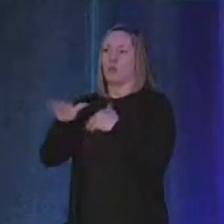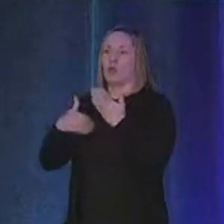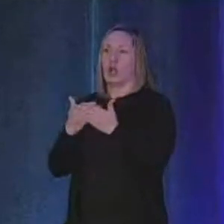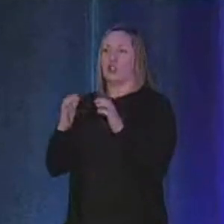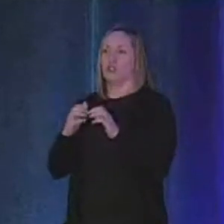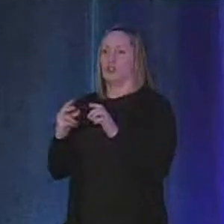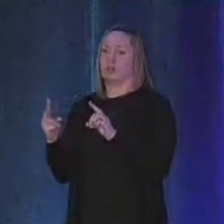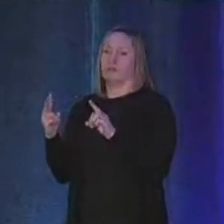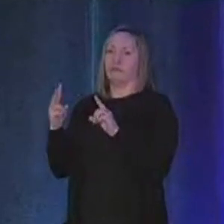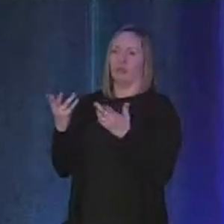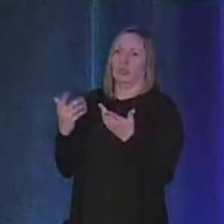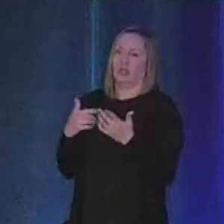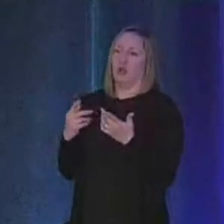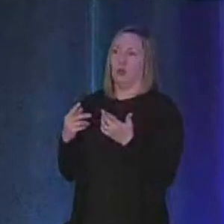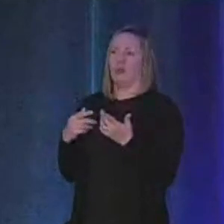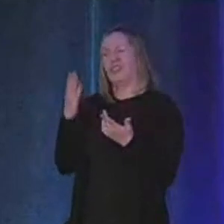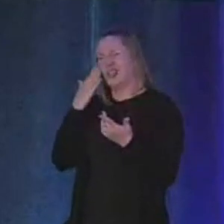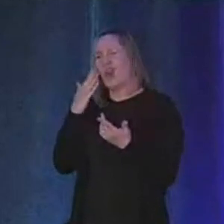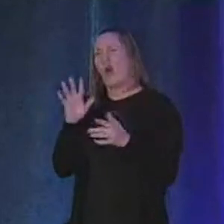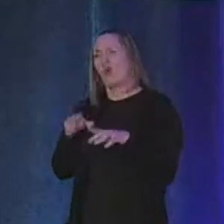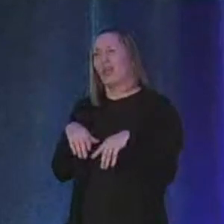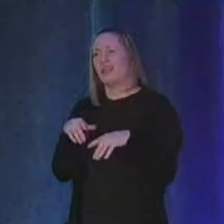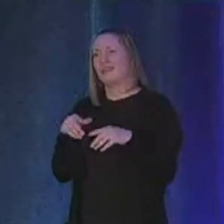assigned our JIRA tickets after we get sued.